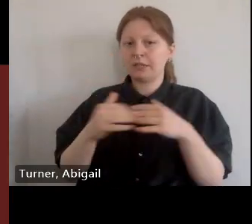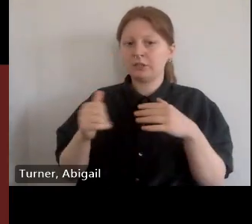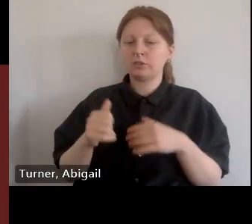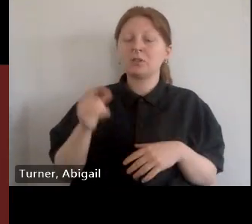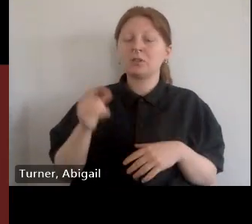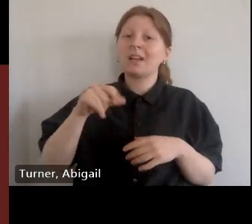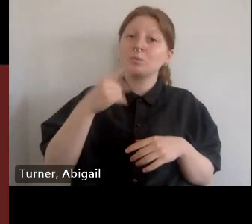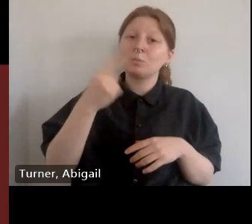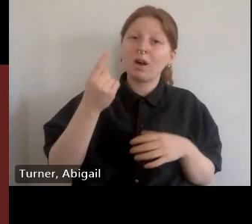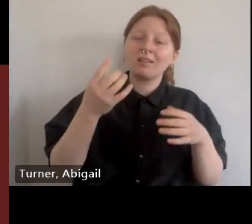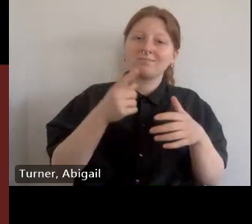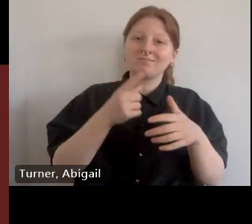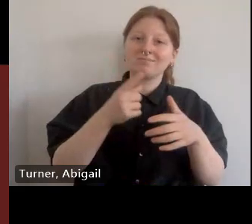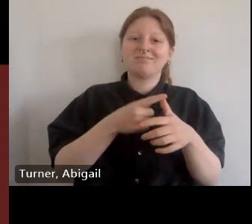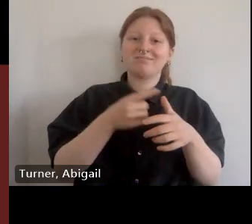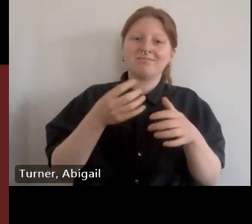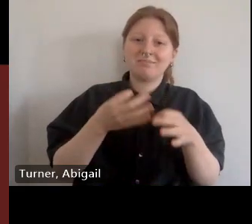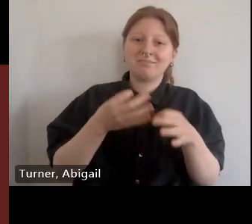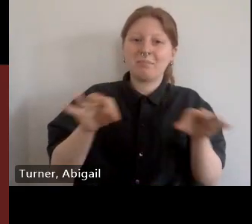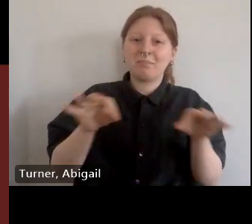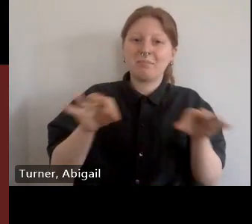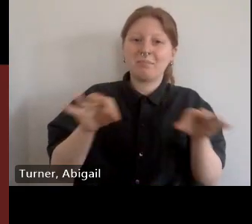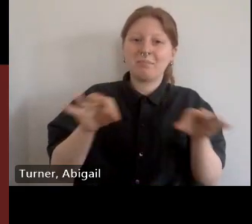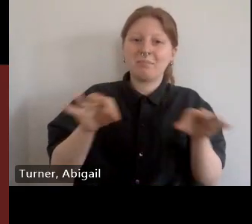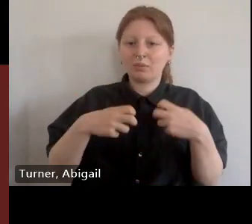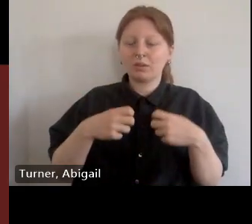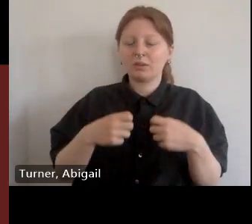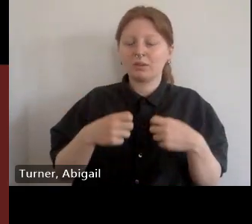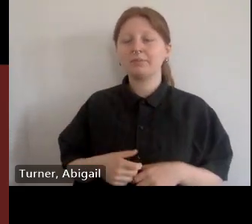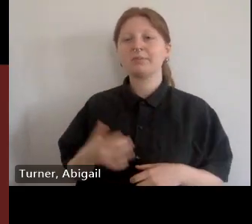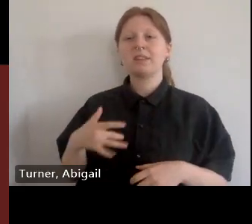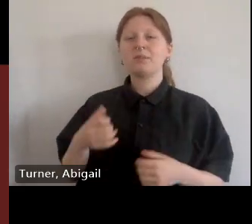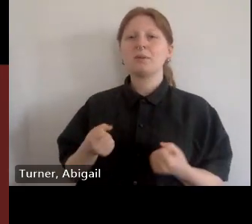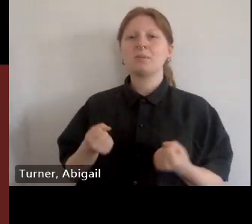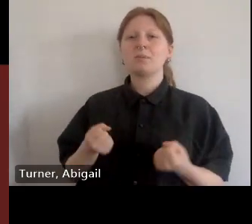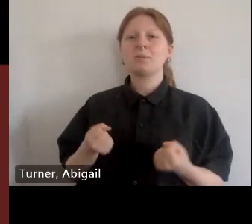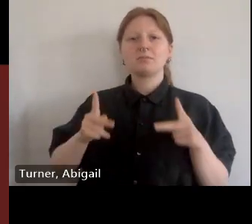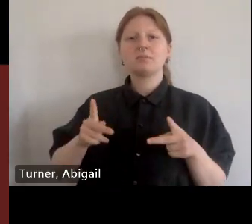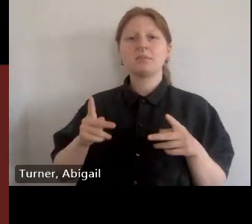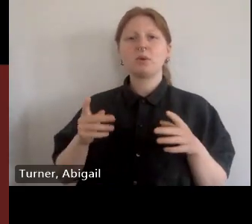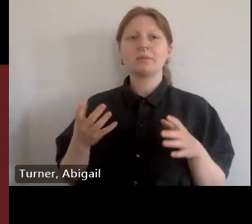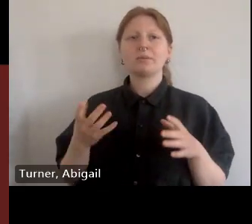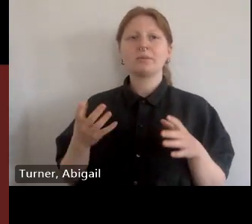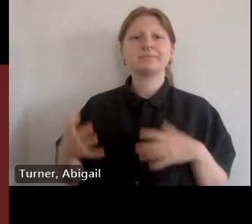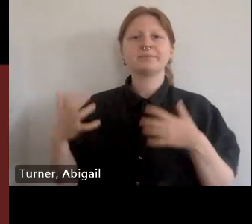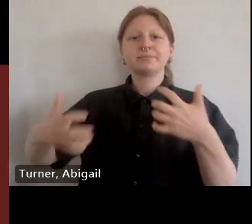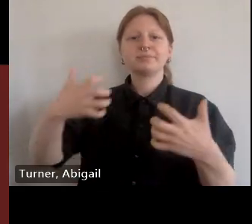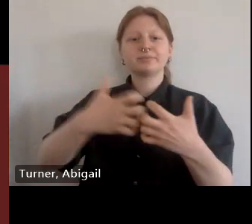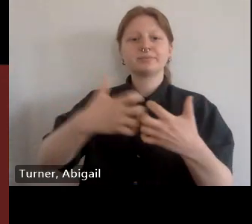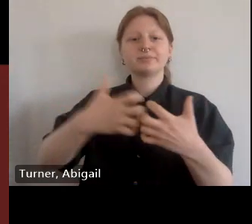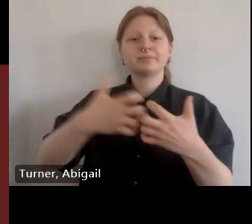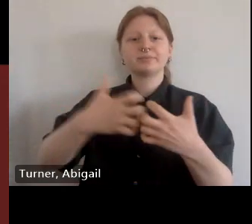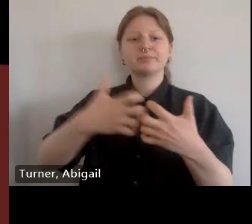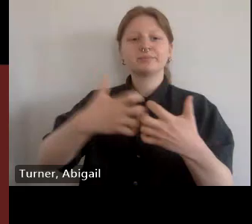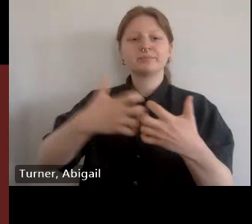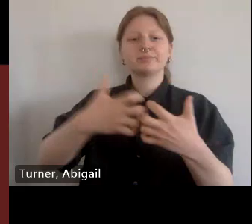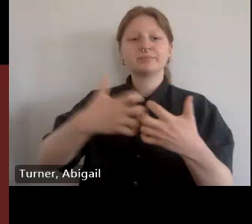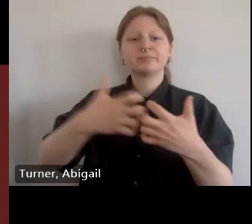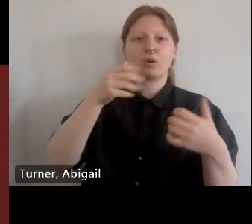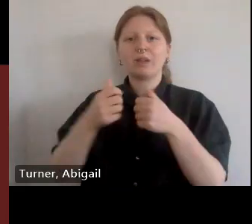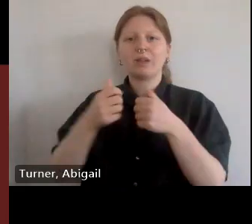associate rural places with whiteness, with farmers, with farming. Growing up, I didn't really